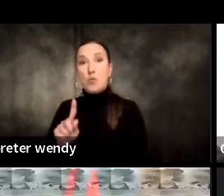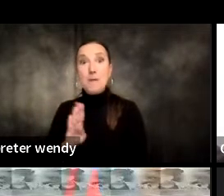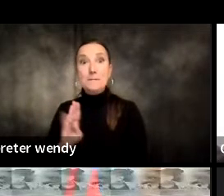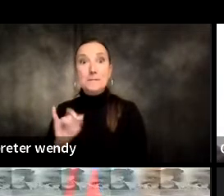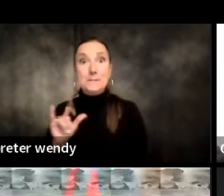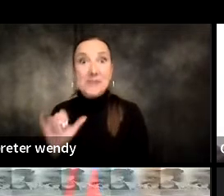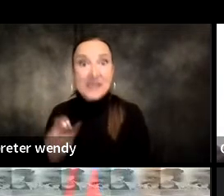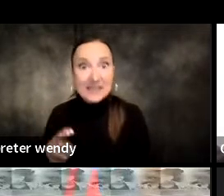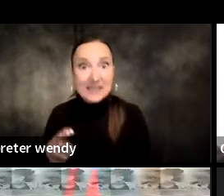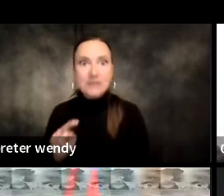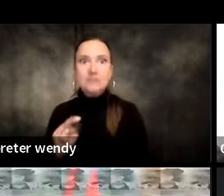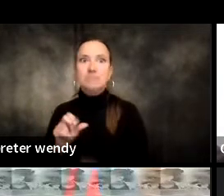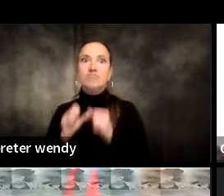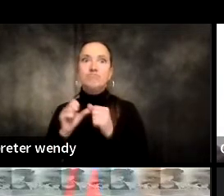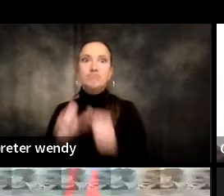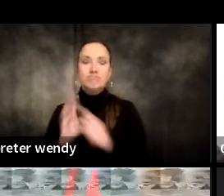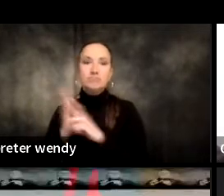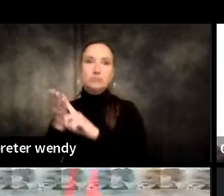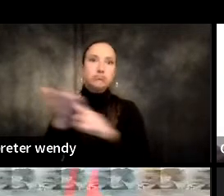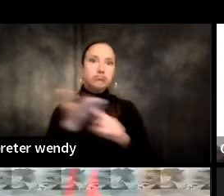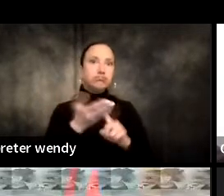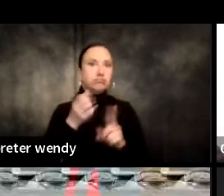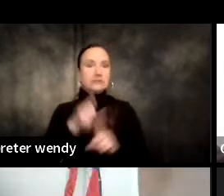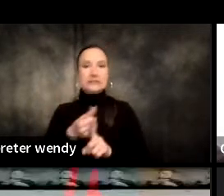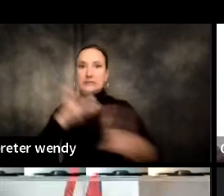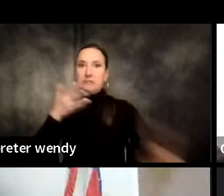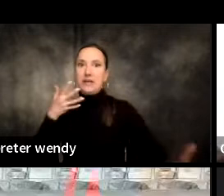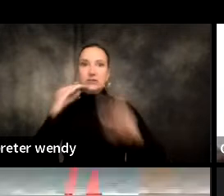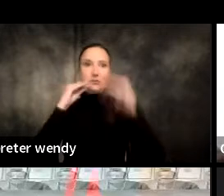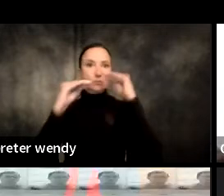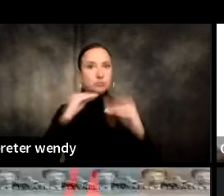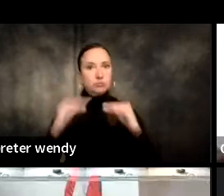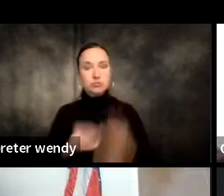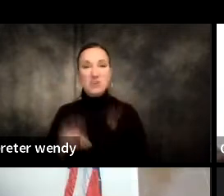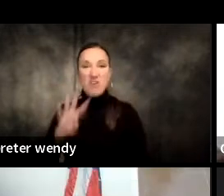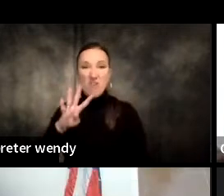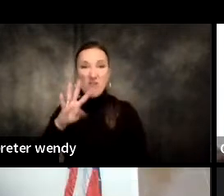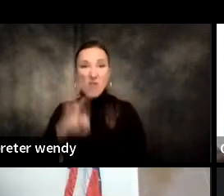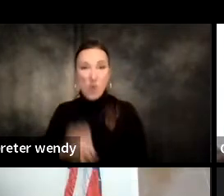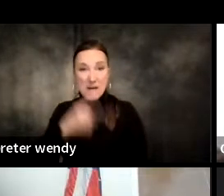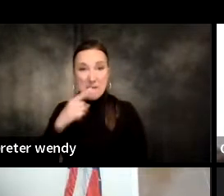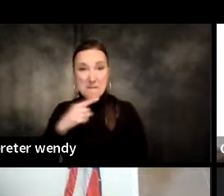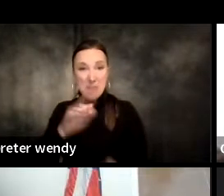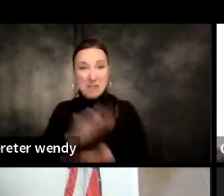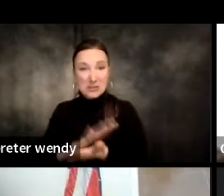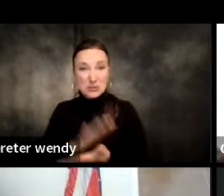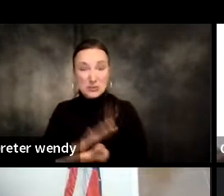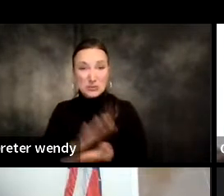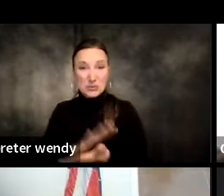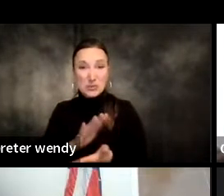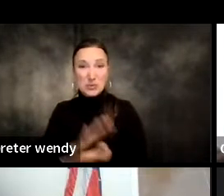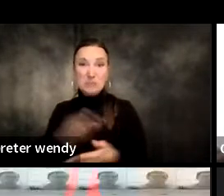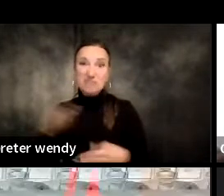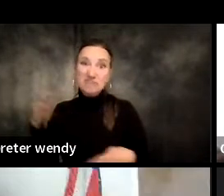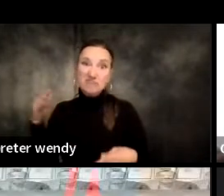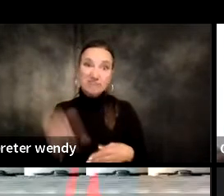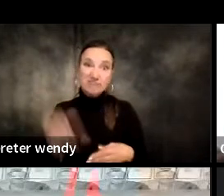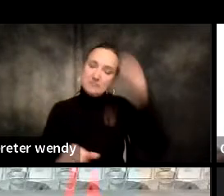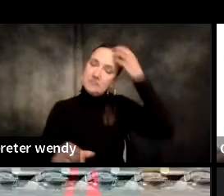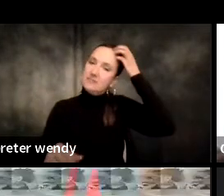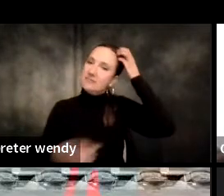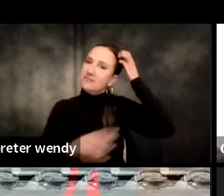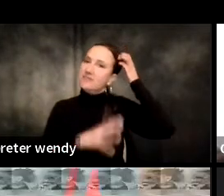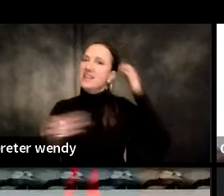continue modernizations or expansions of 40 public schools included in the PACE Act, and also some